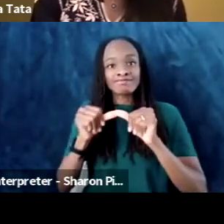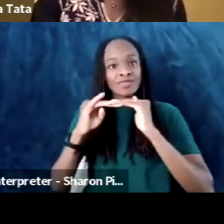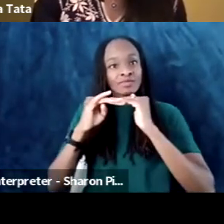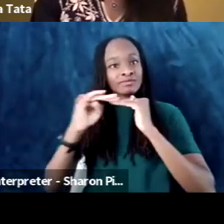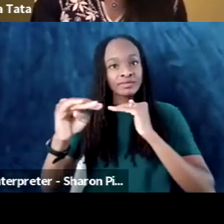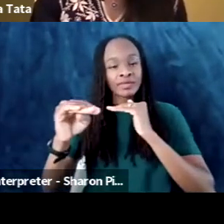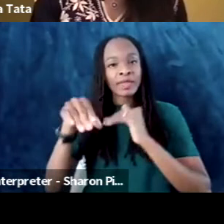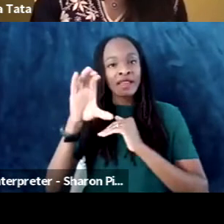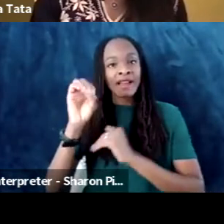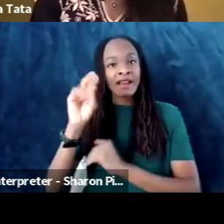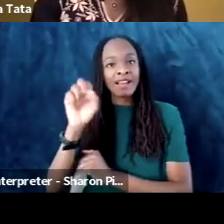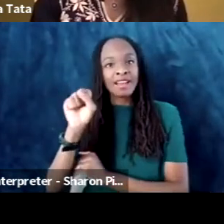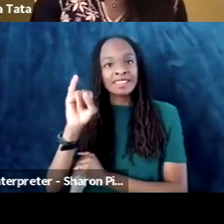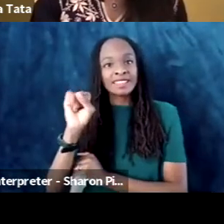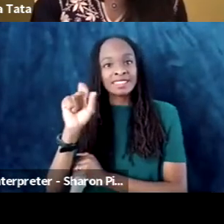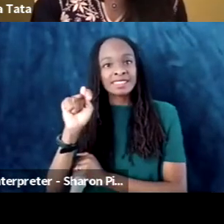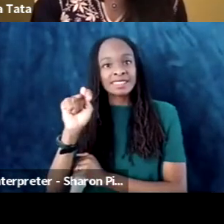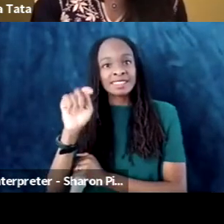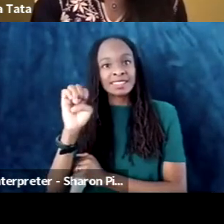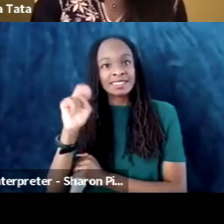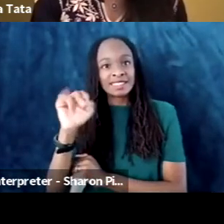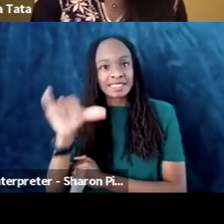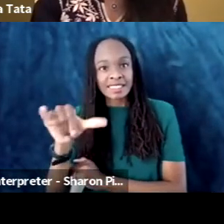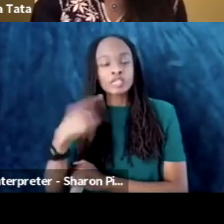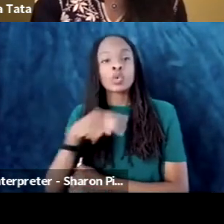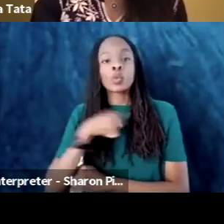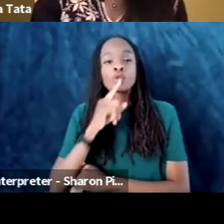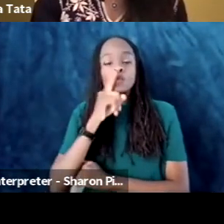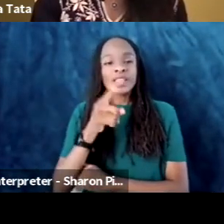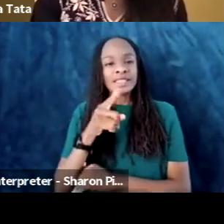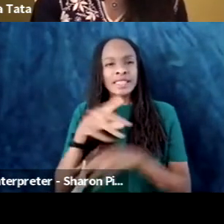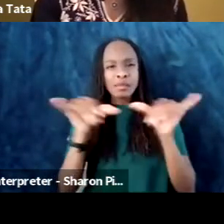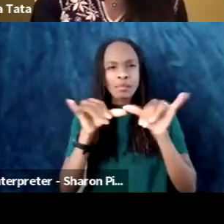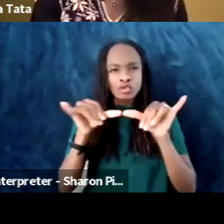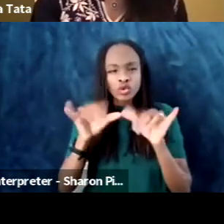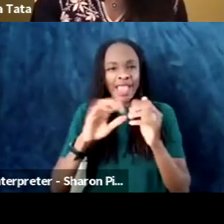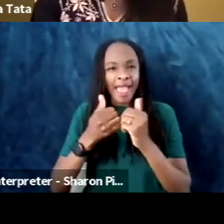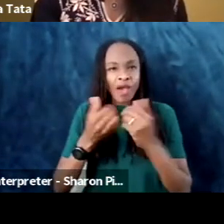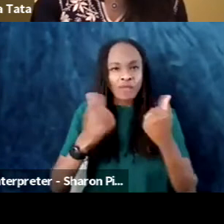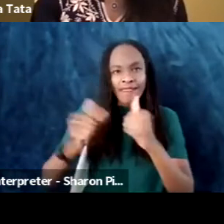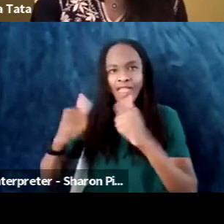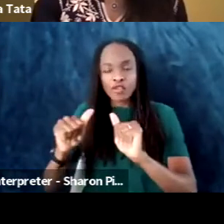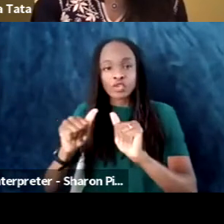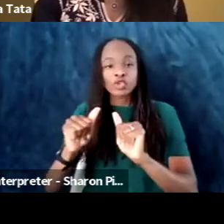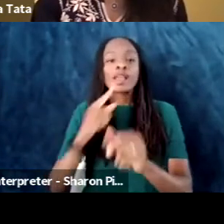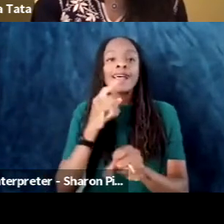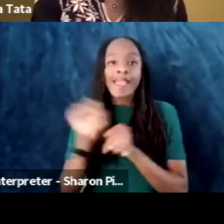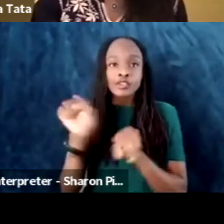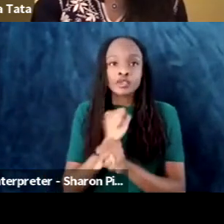so doing, we are carefully measuring how these efforts are actually changing